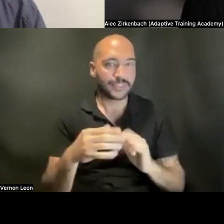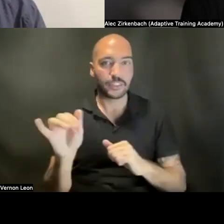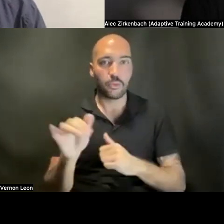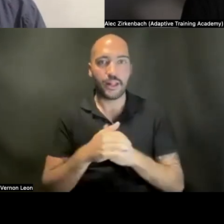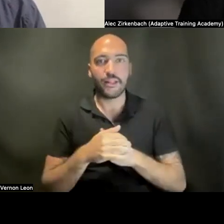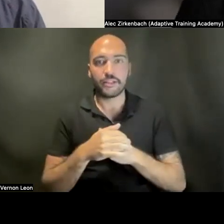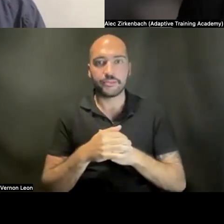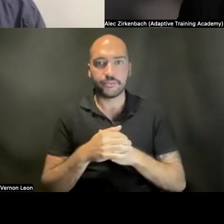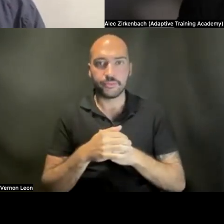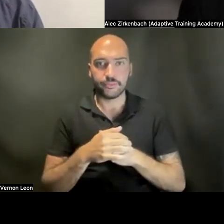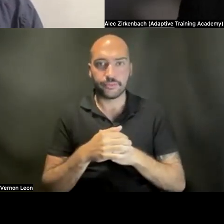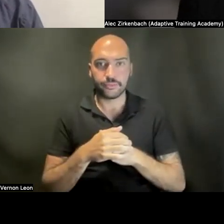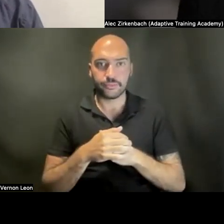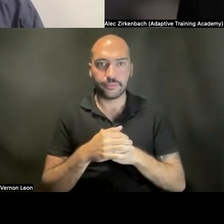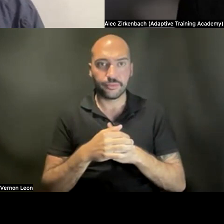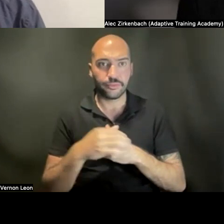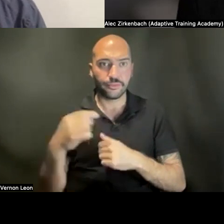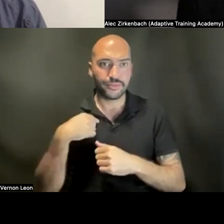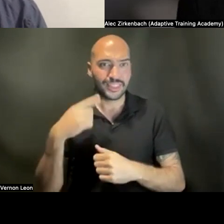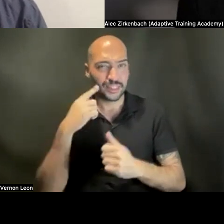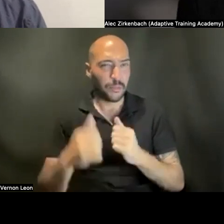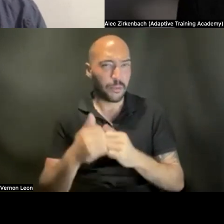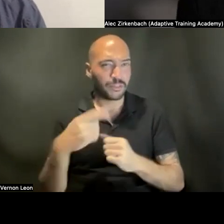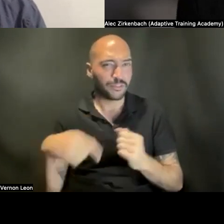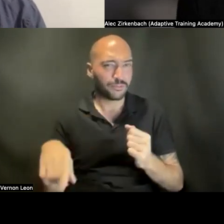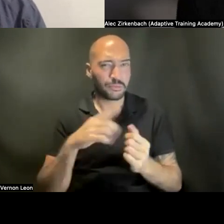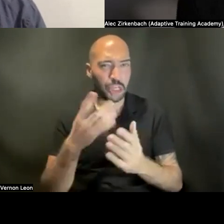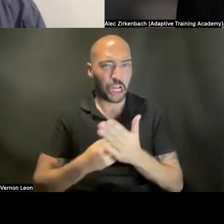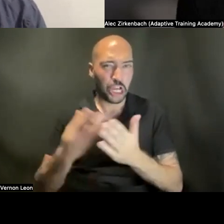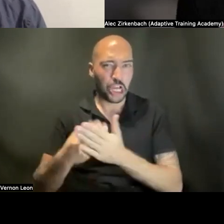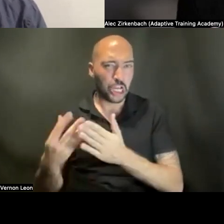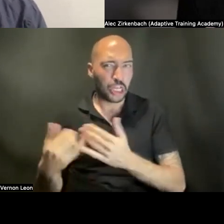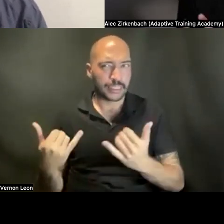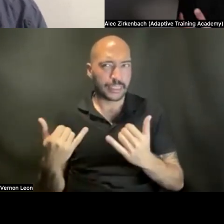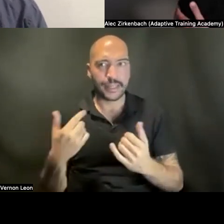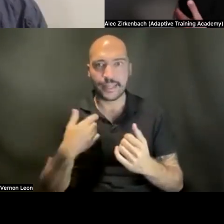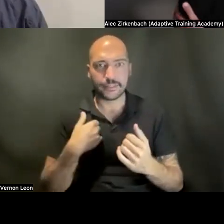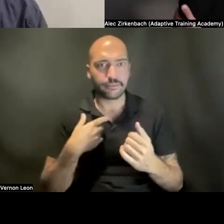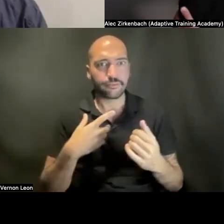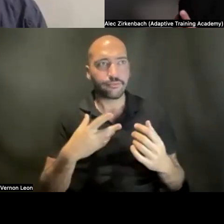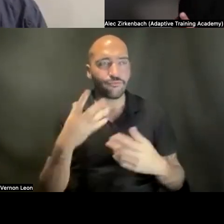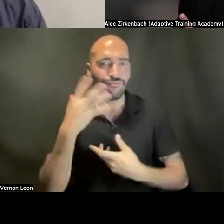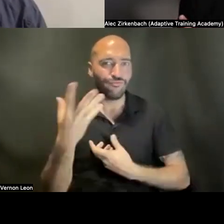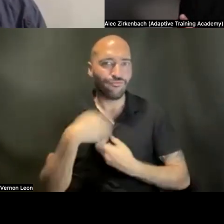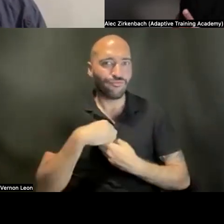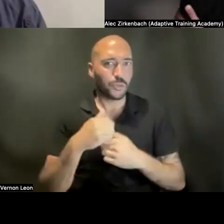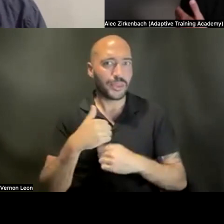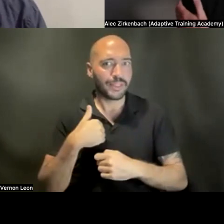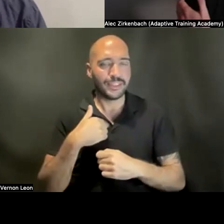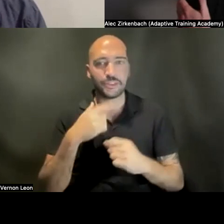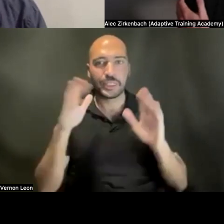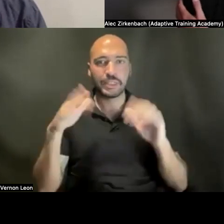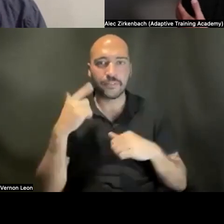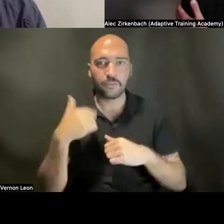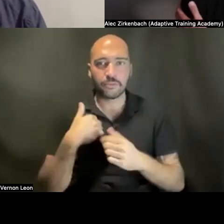well. Because, I think most of them are gone. And I took that in with me. So that was really amazing for